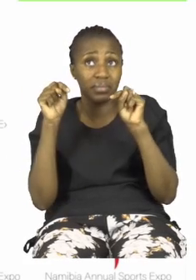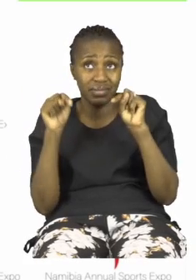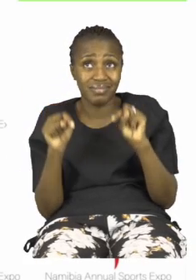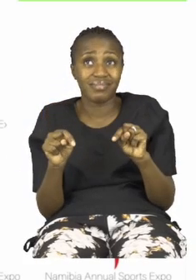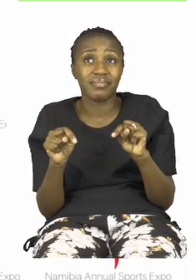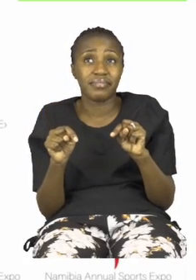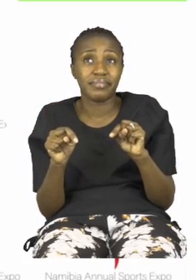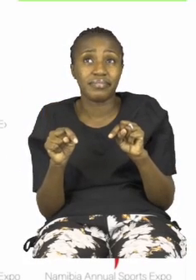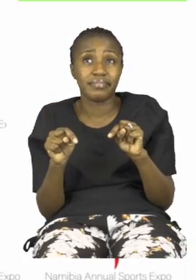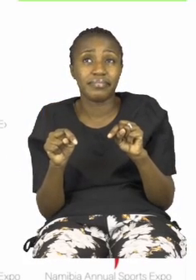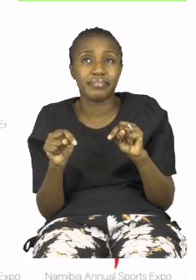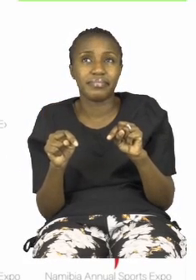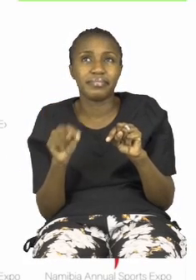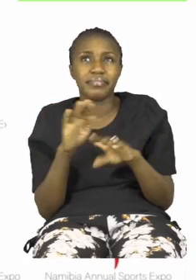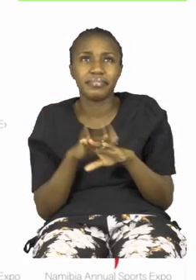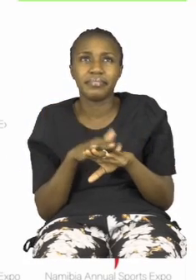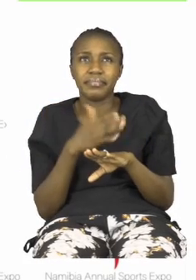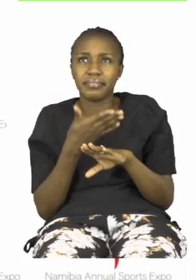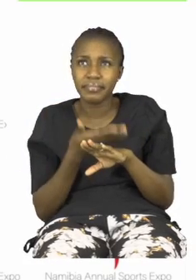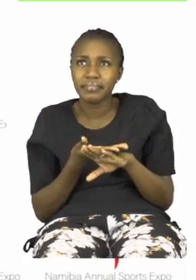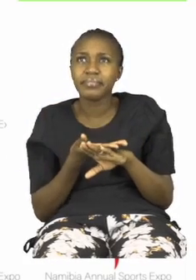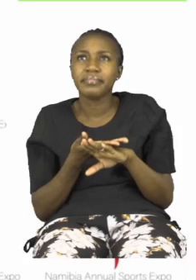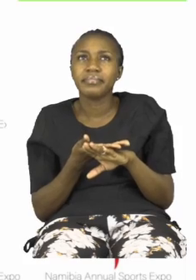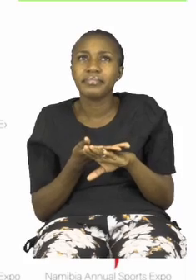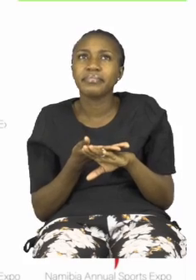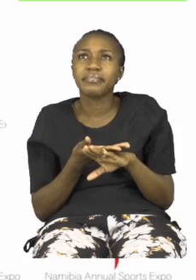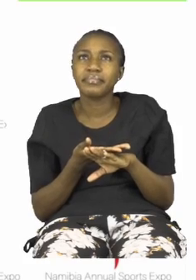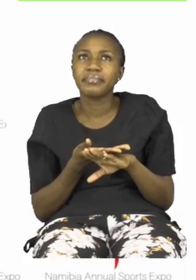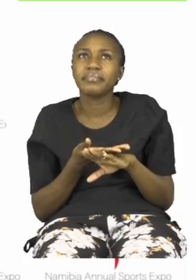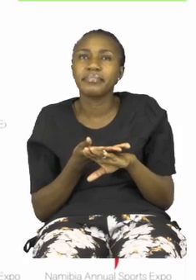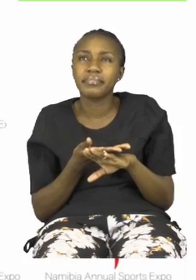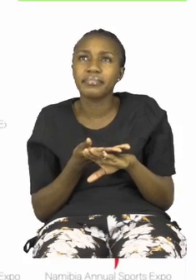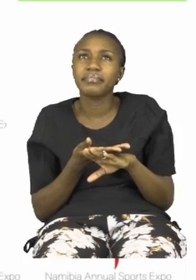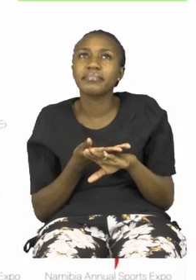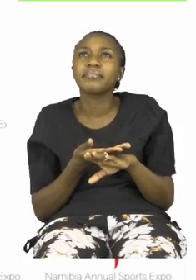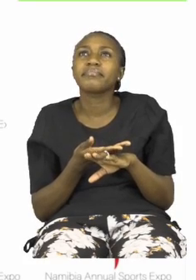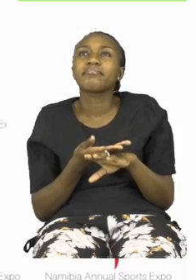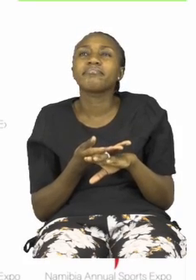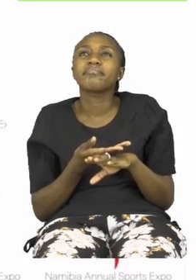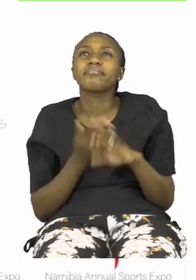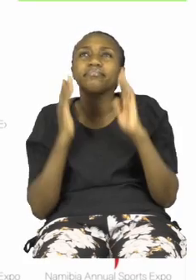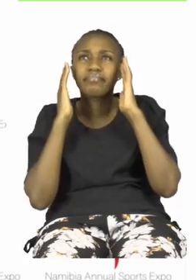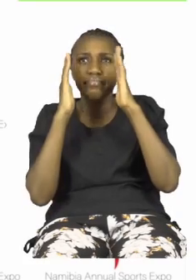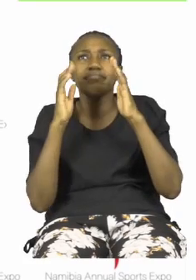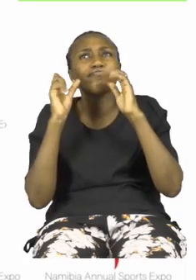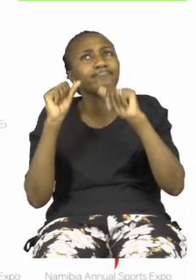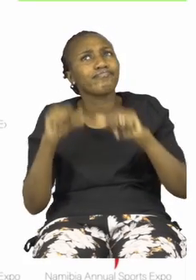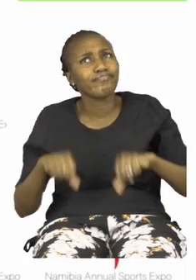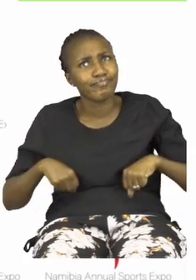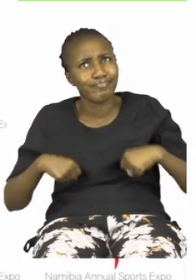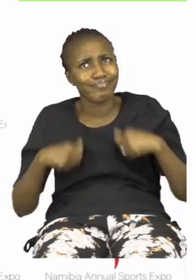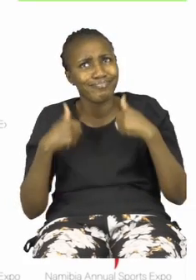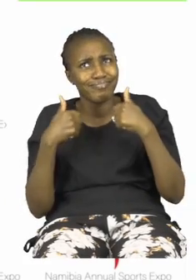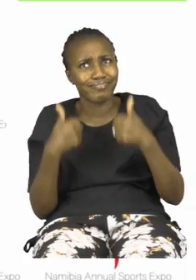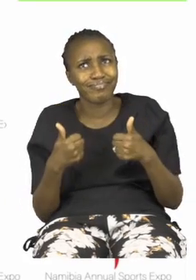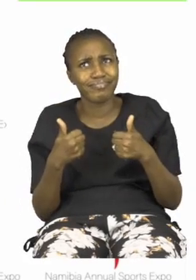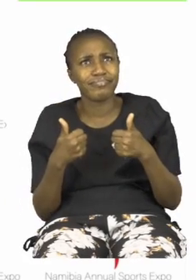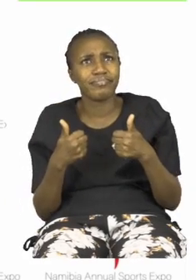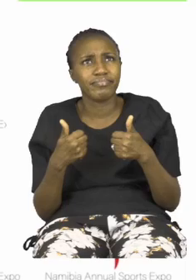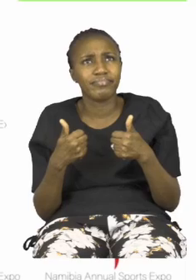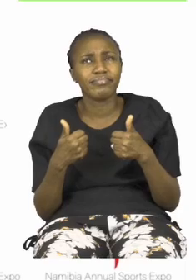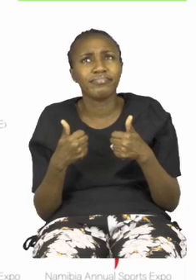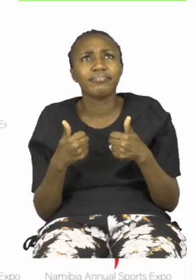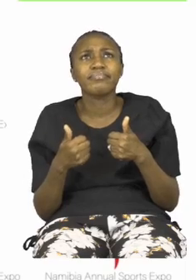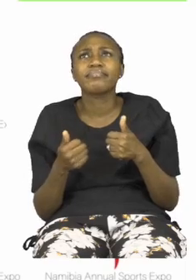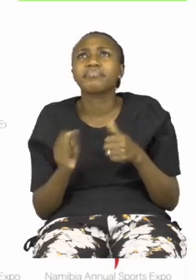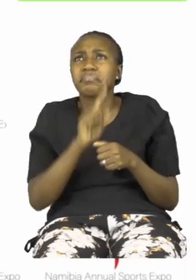for example, we have to push out what we call our healthy gaming initiative. What that is if you ask anybody, how many